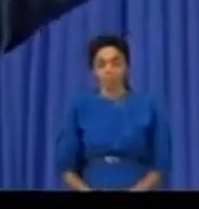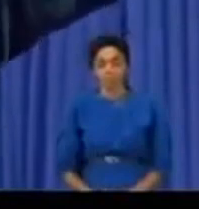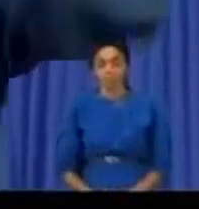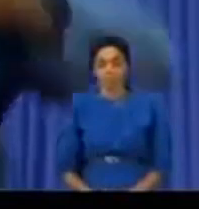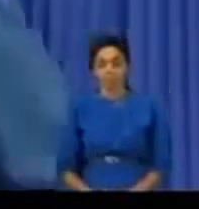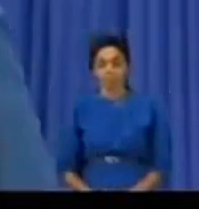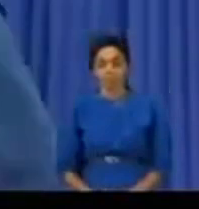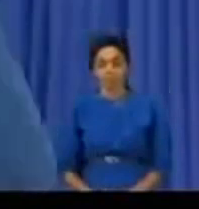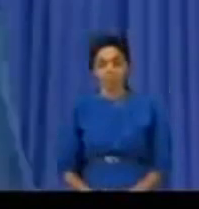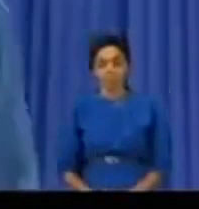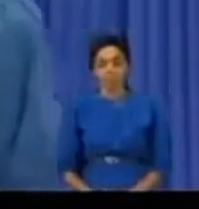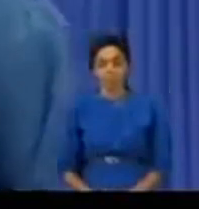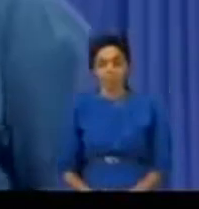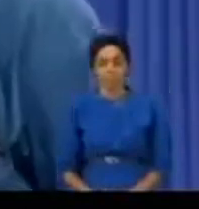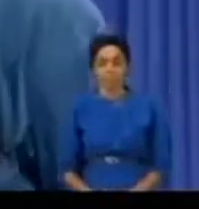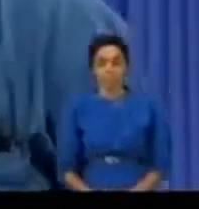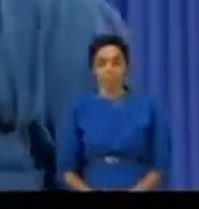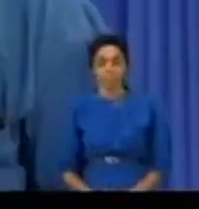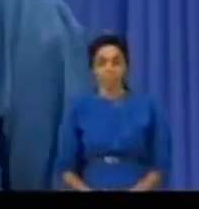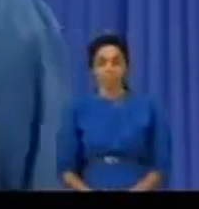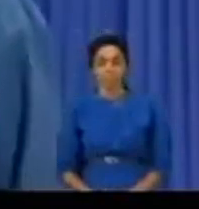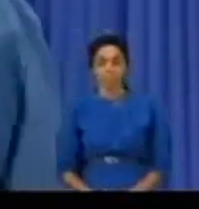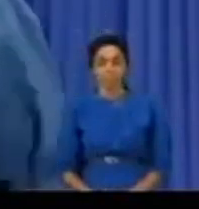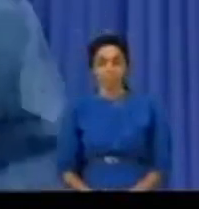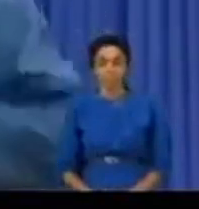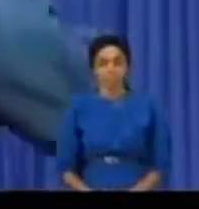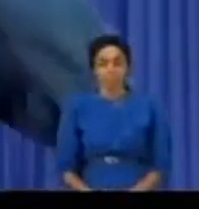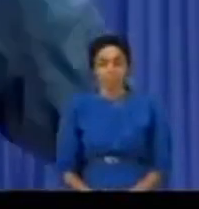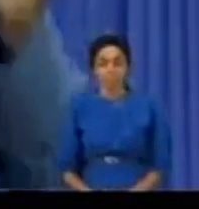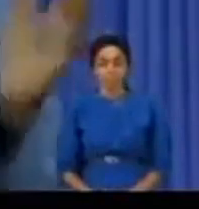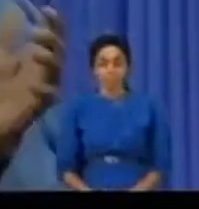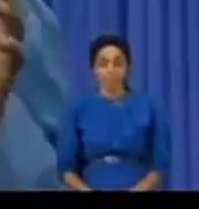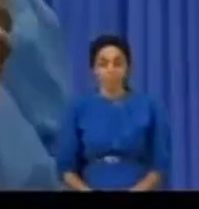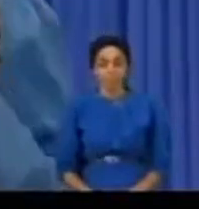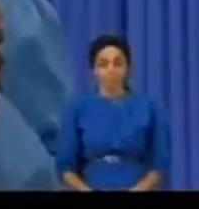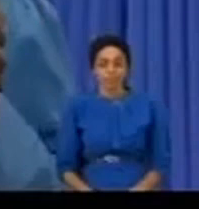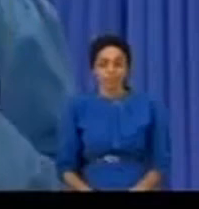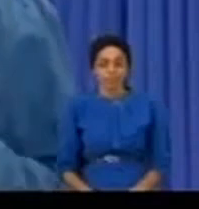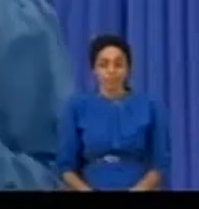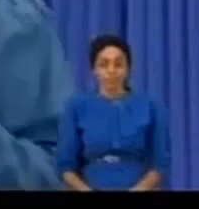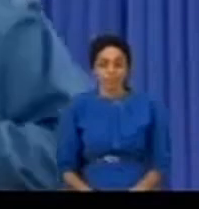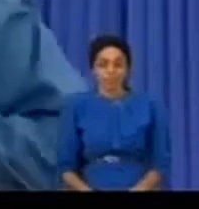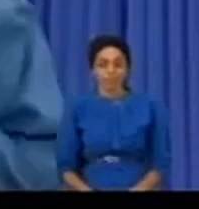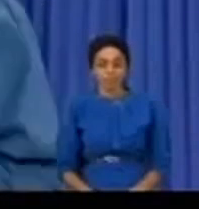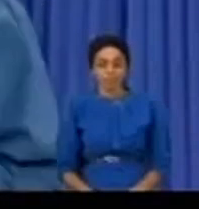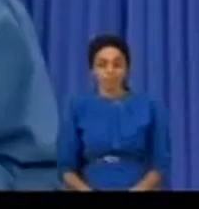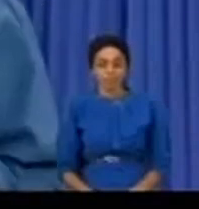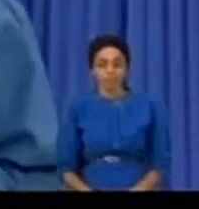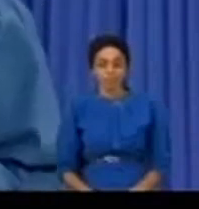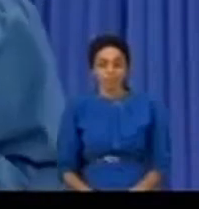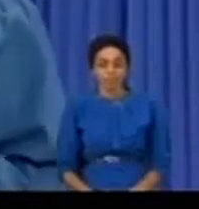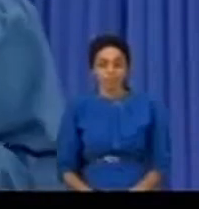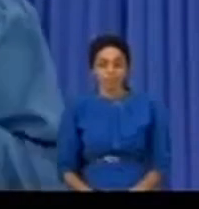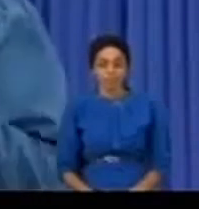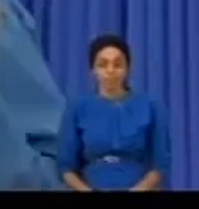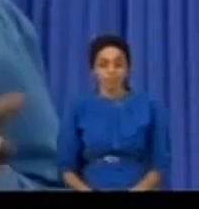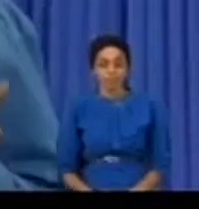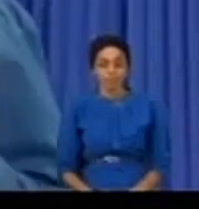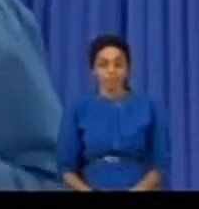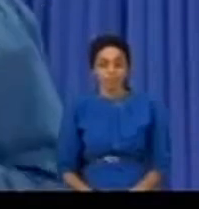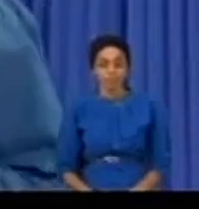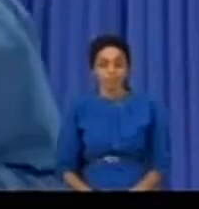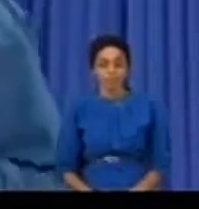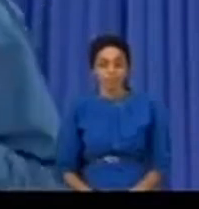Abamiyoluwa logo mo dupe lowo Olorun fun kan to se ninu aye mi lati odun